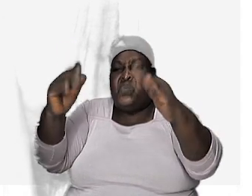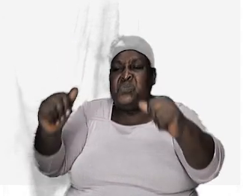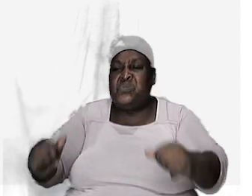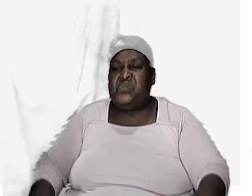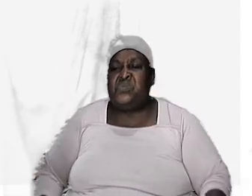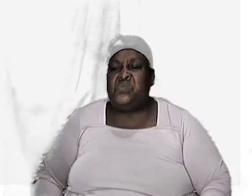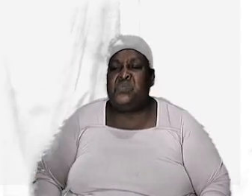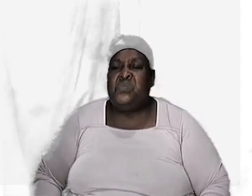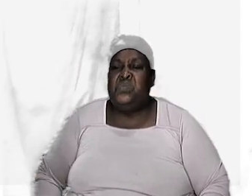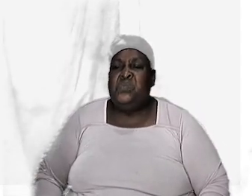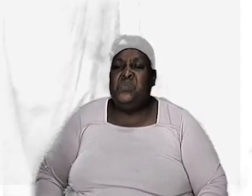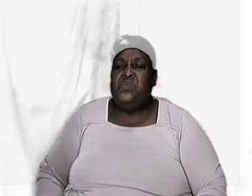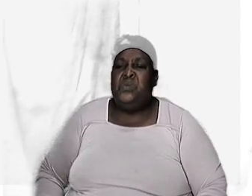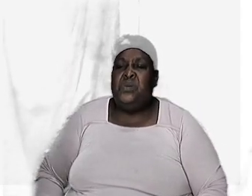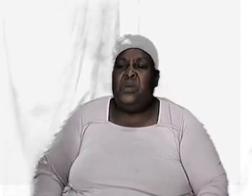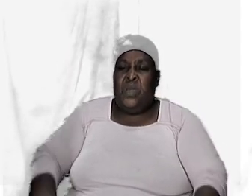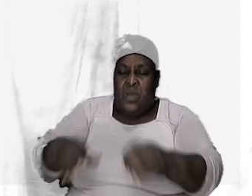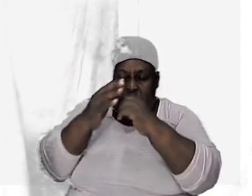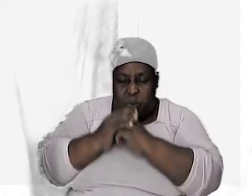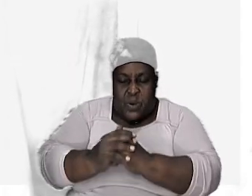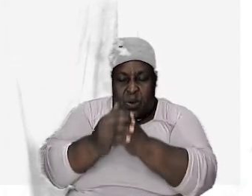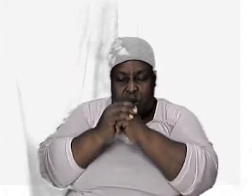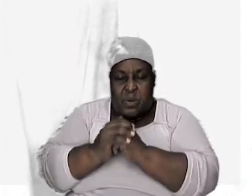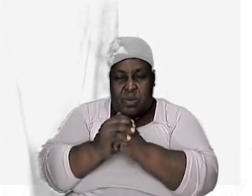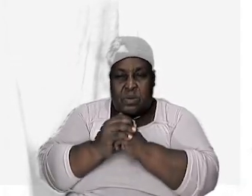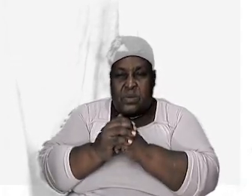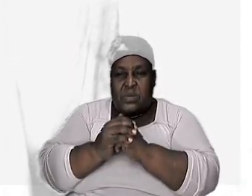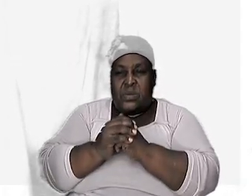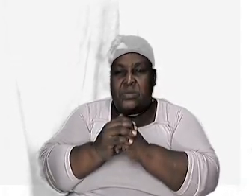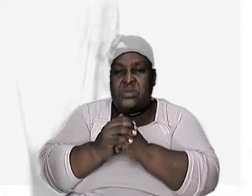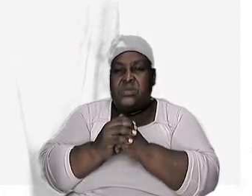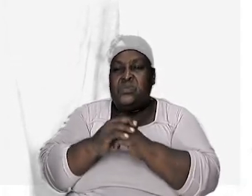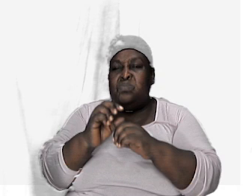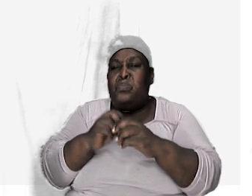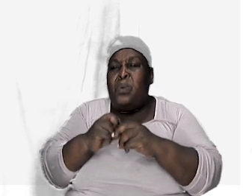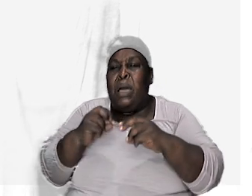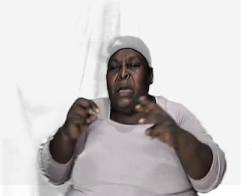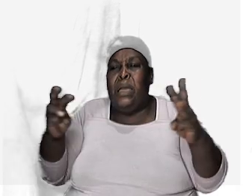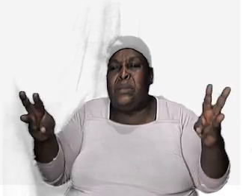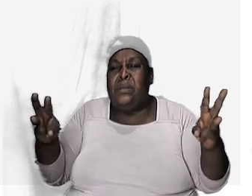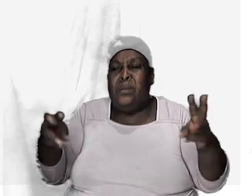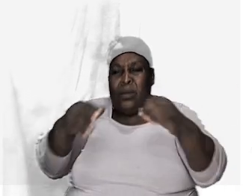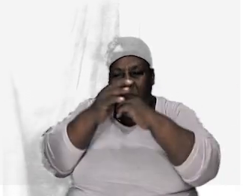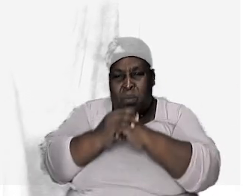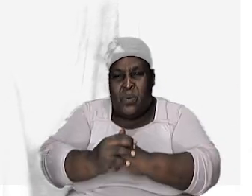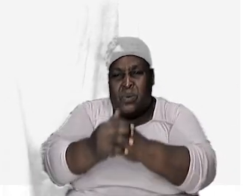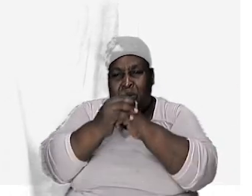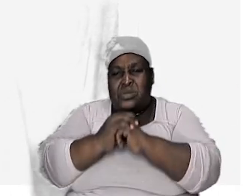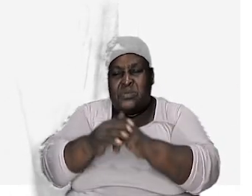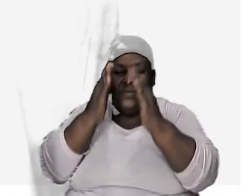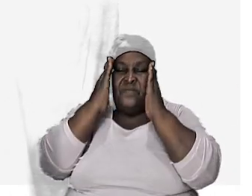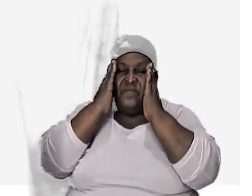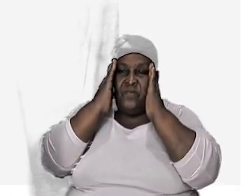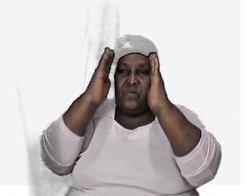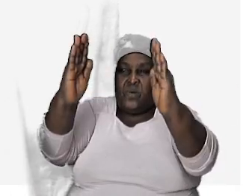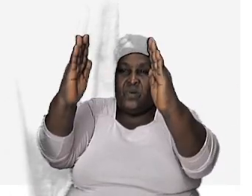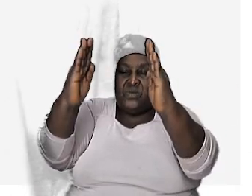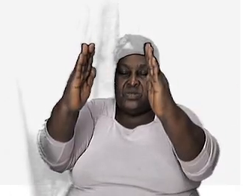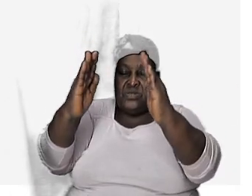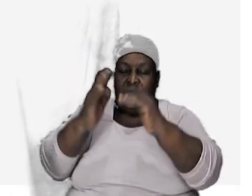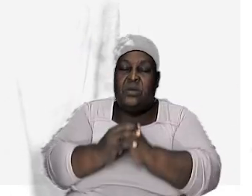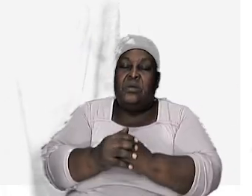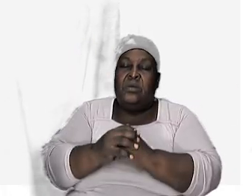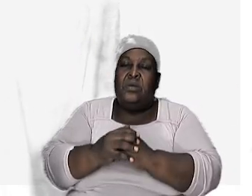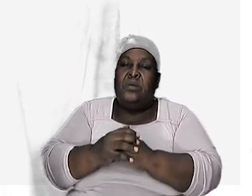Note the terms. Worship is explicit and worship is focused.